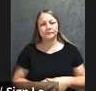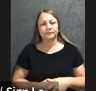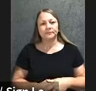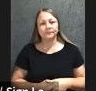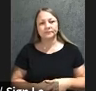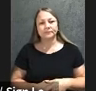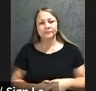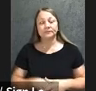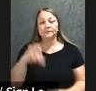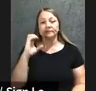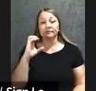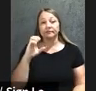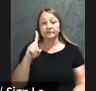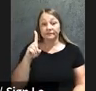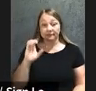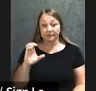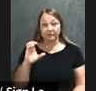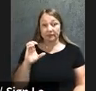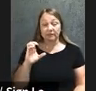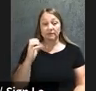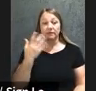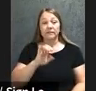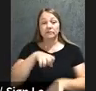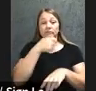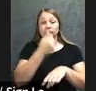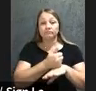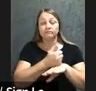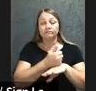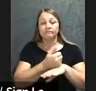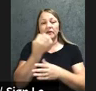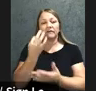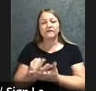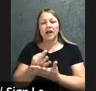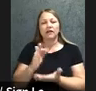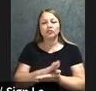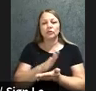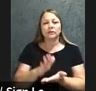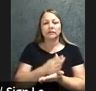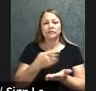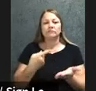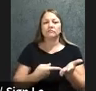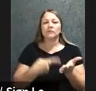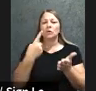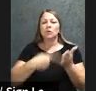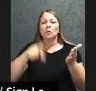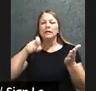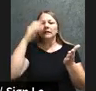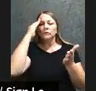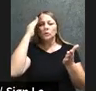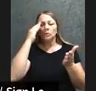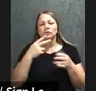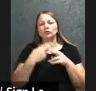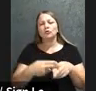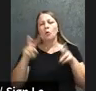So the CDC put together kind of a little fact sheet on what you need to know. They call it